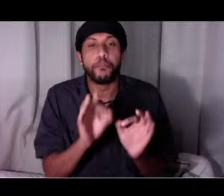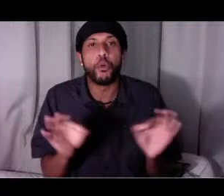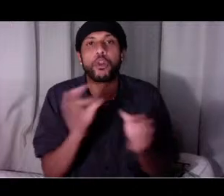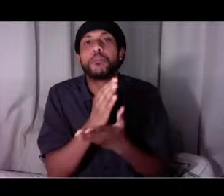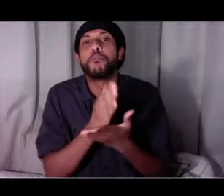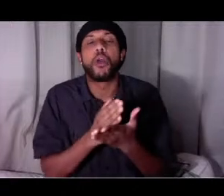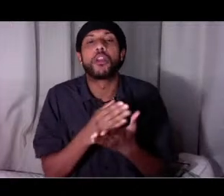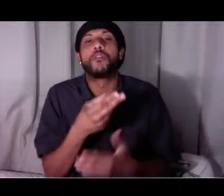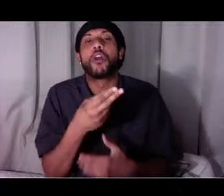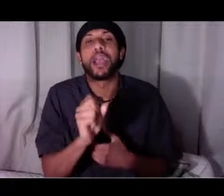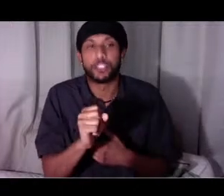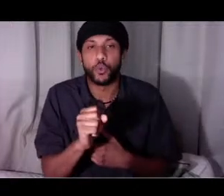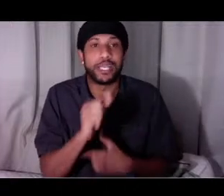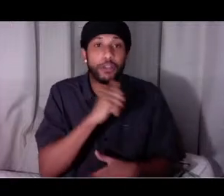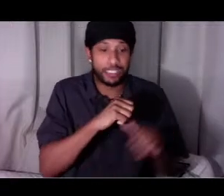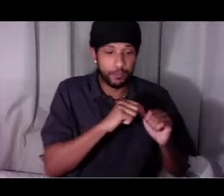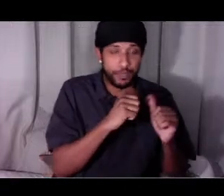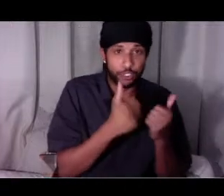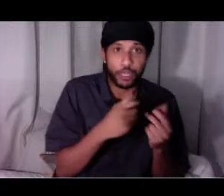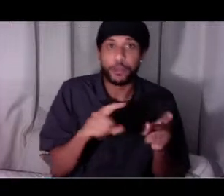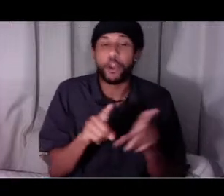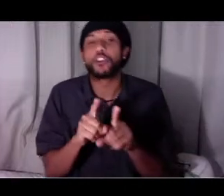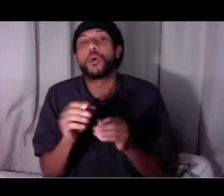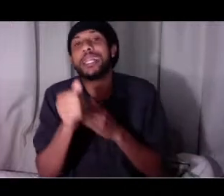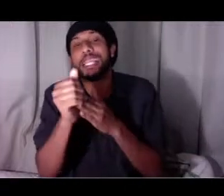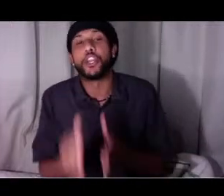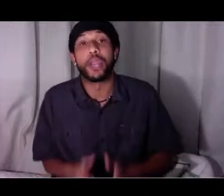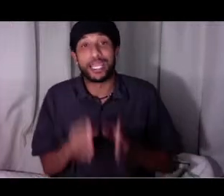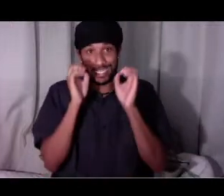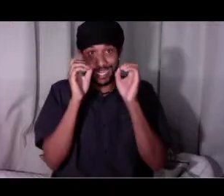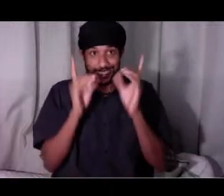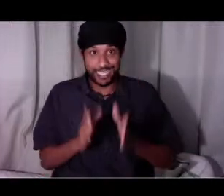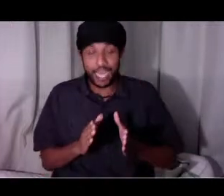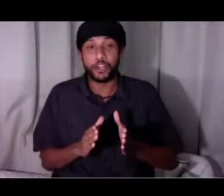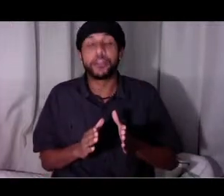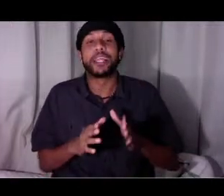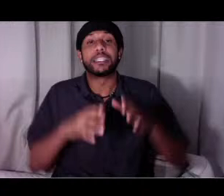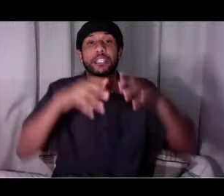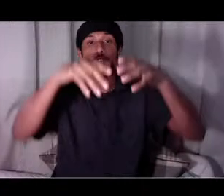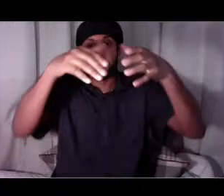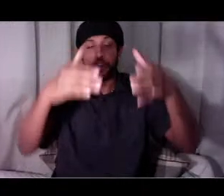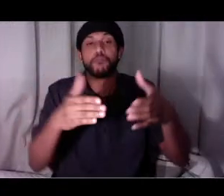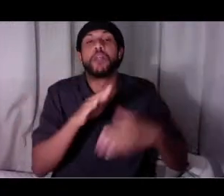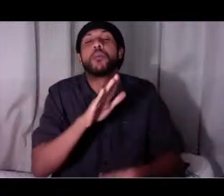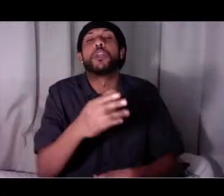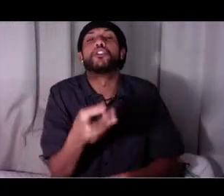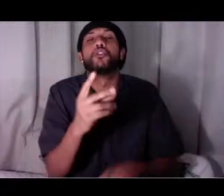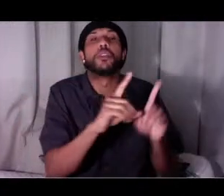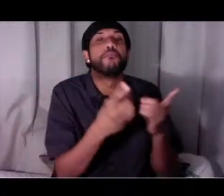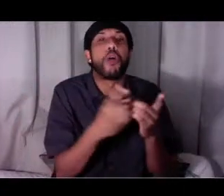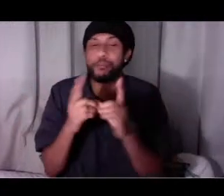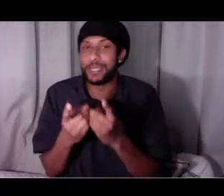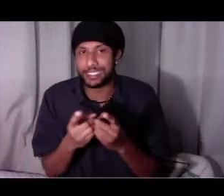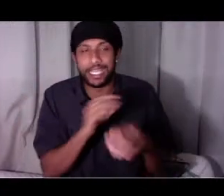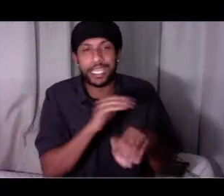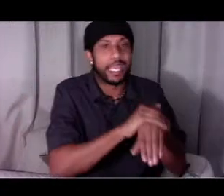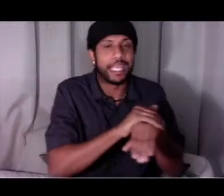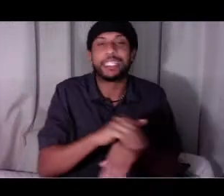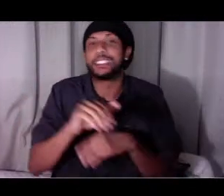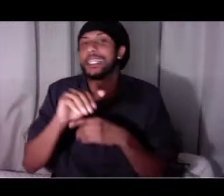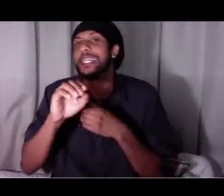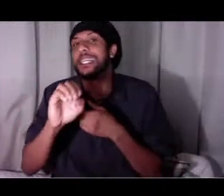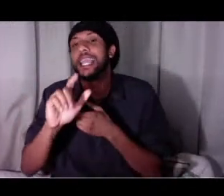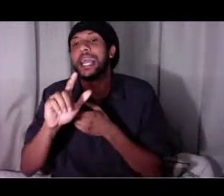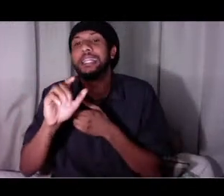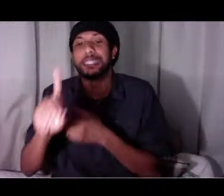administrator but as a leader as an educator that falls under her umbrella within two departments as an English member and ELD member I